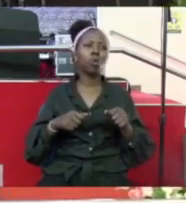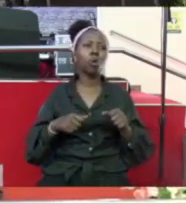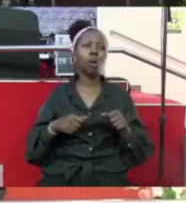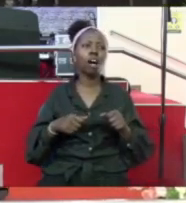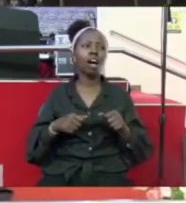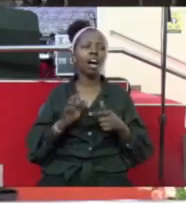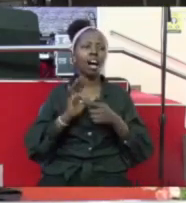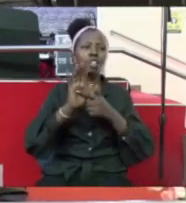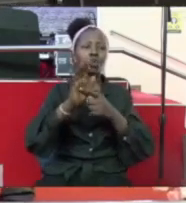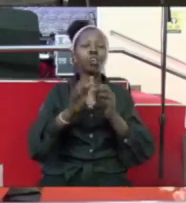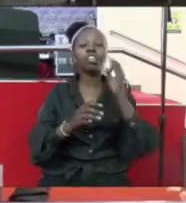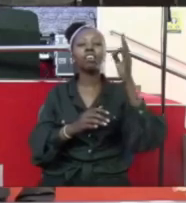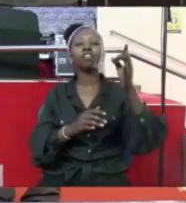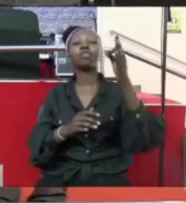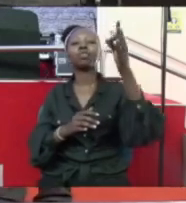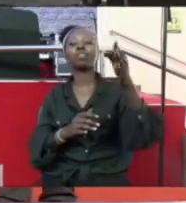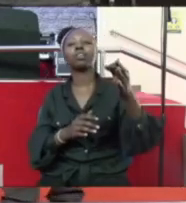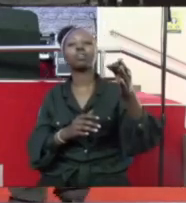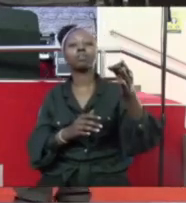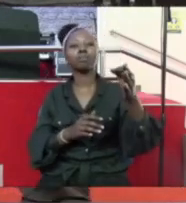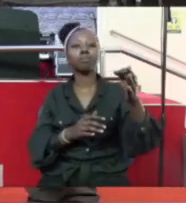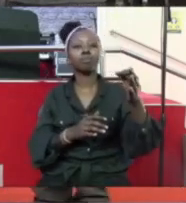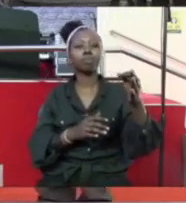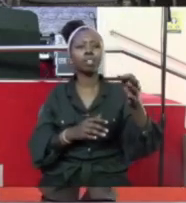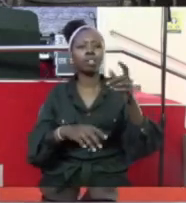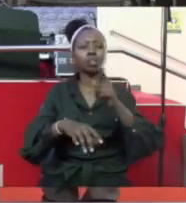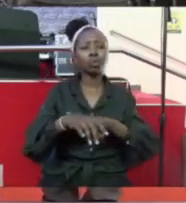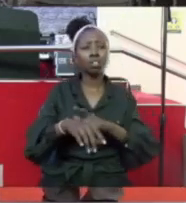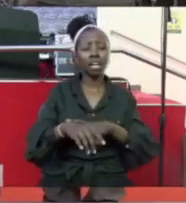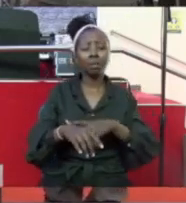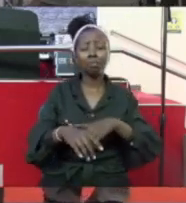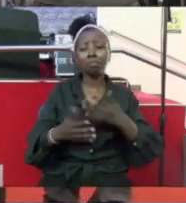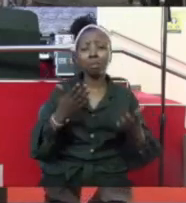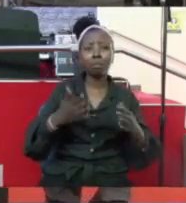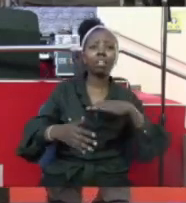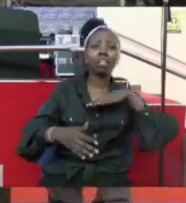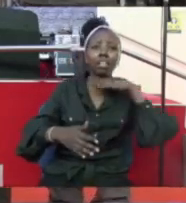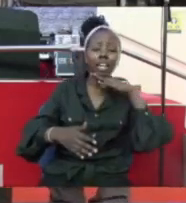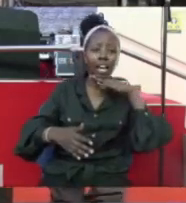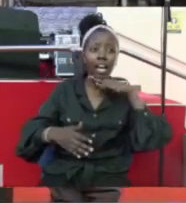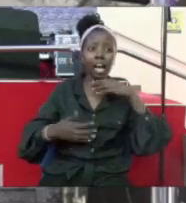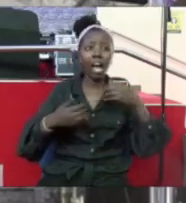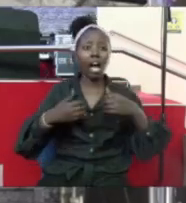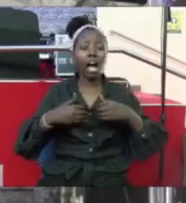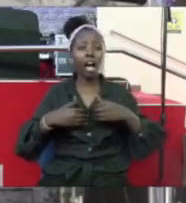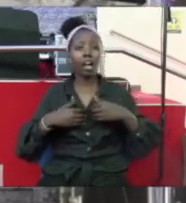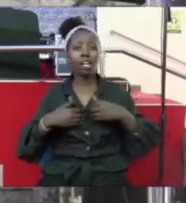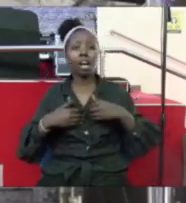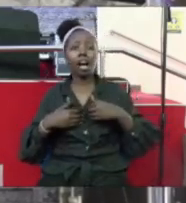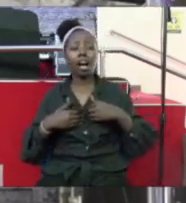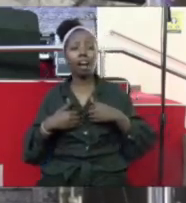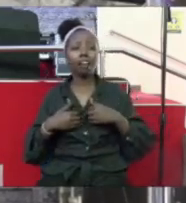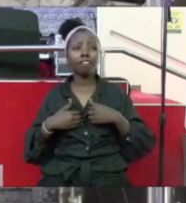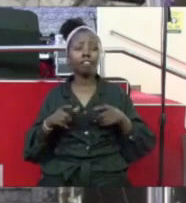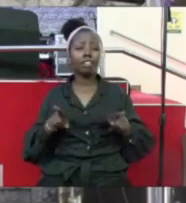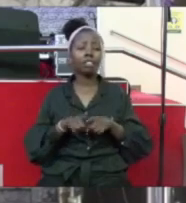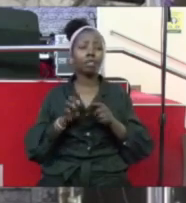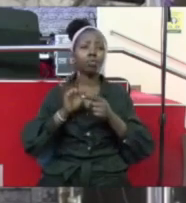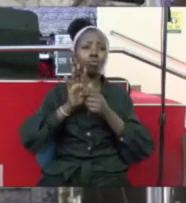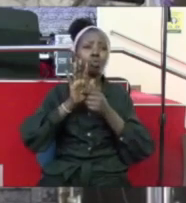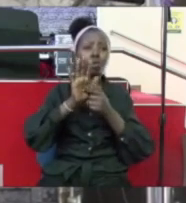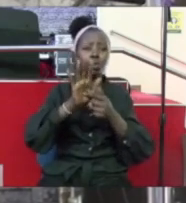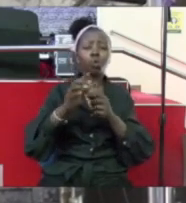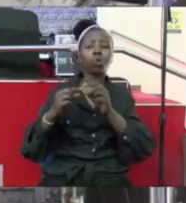huwa tuadhiri katika haya maisha. Even when we are gone. Na hata tukienda. They are able to reflect to impact our generation.